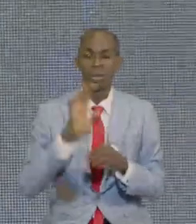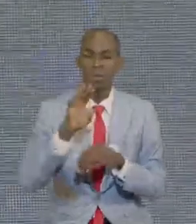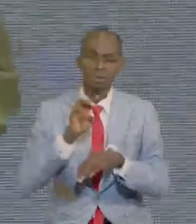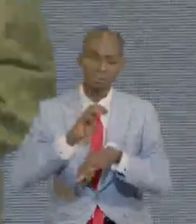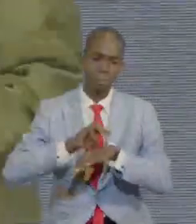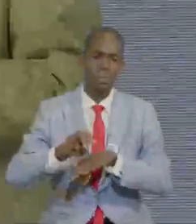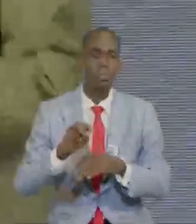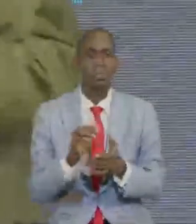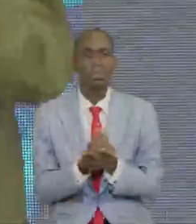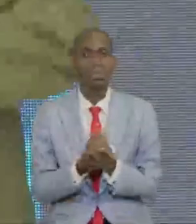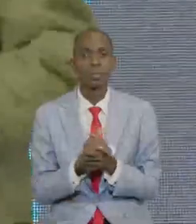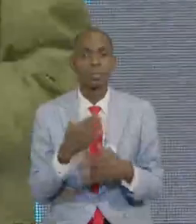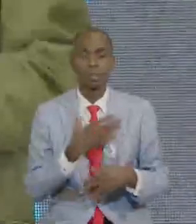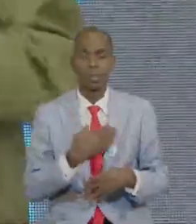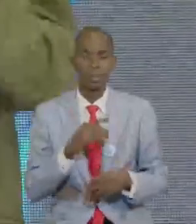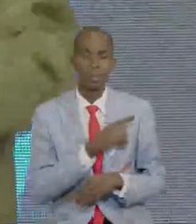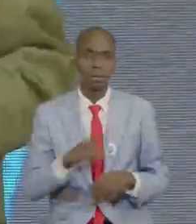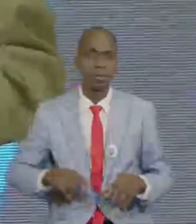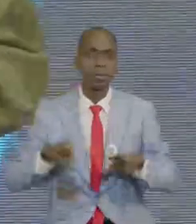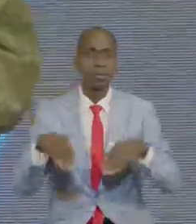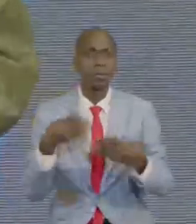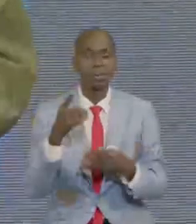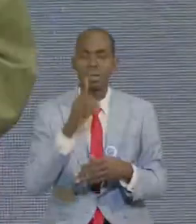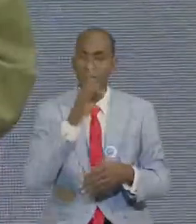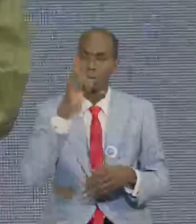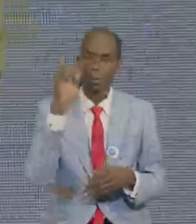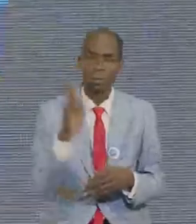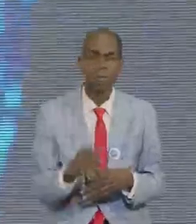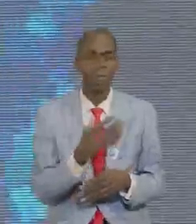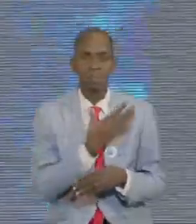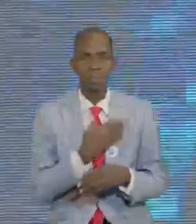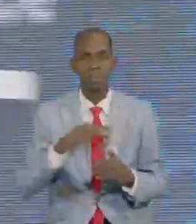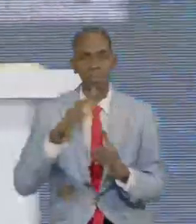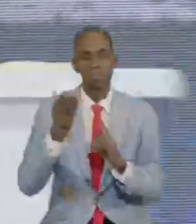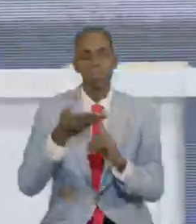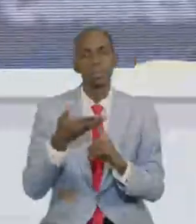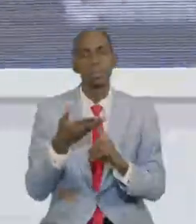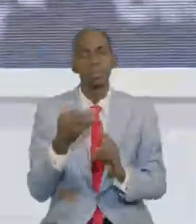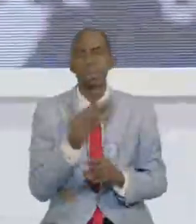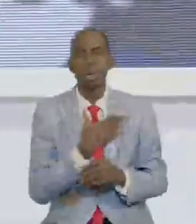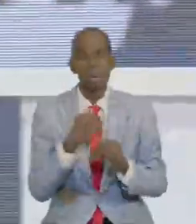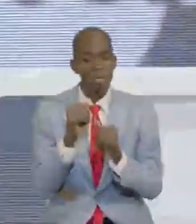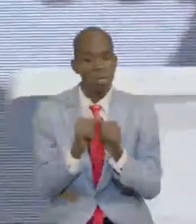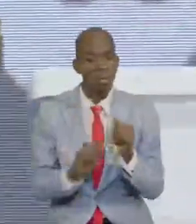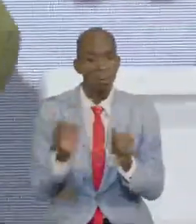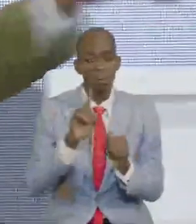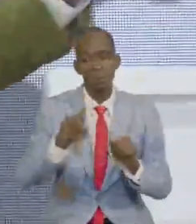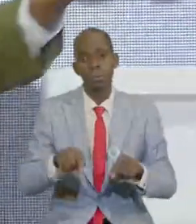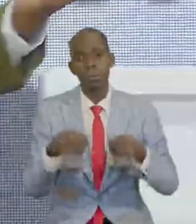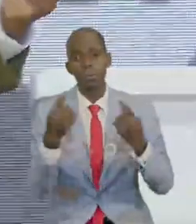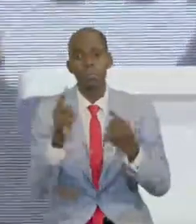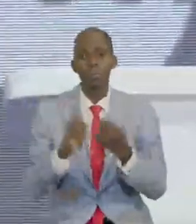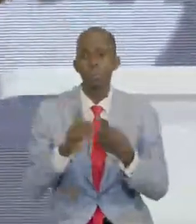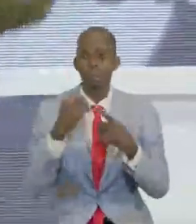ton ministère. And the Lord gave you assurance and conviction. Et Dieu t'a donné l'assurance et la conviction. And everywhere you went, the